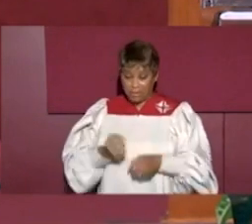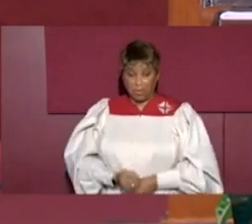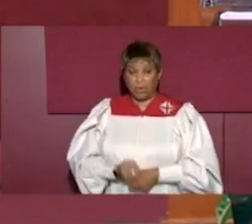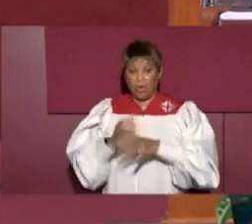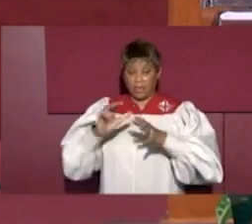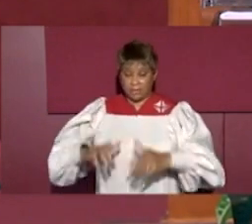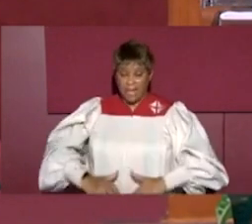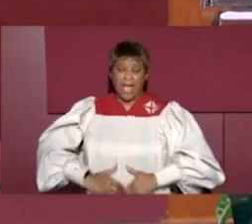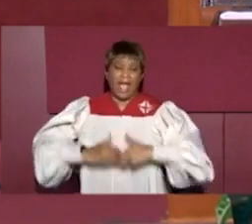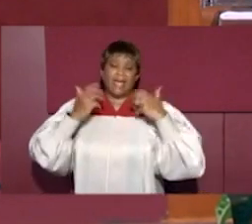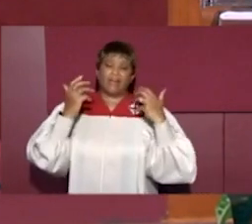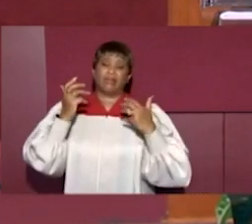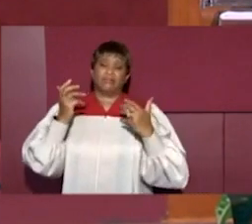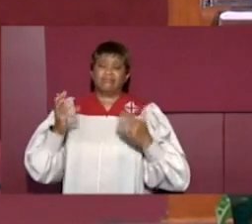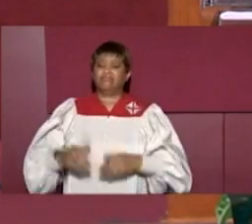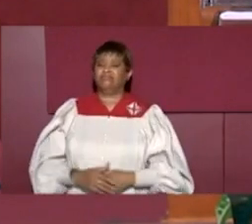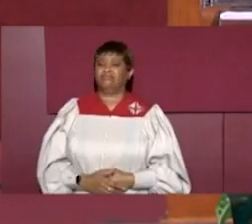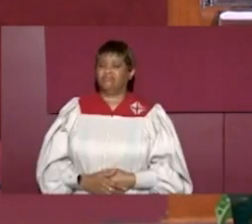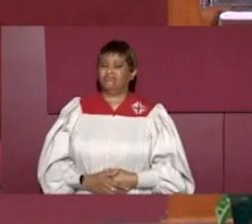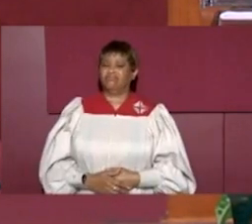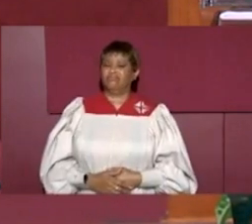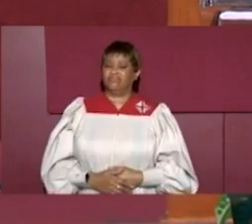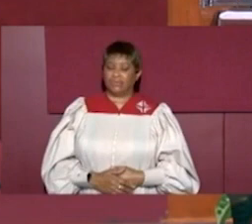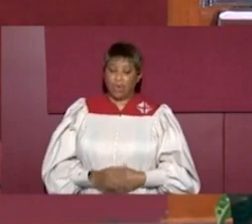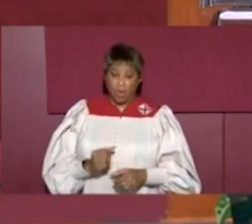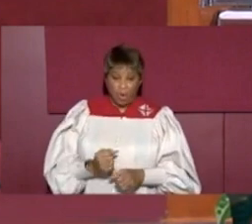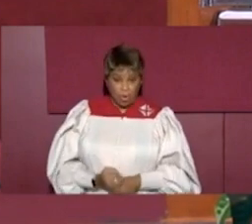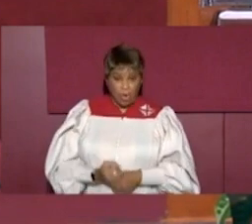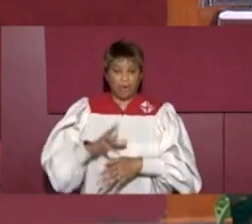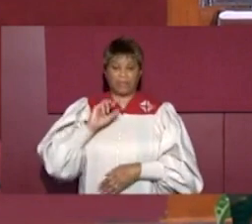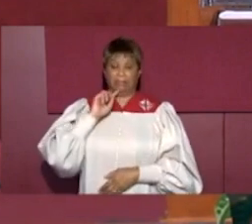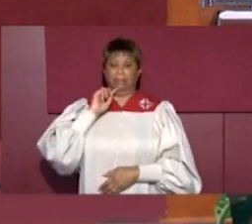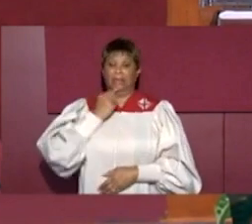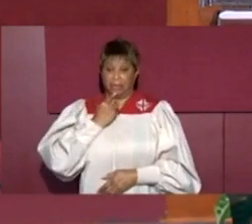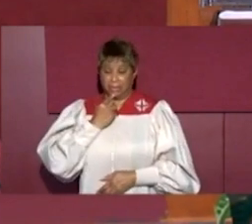anger. It can cause bitterness.